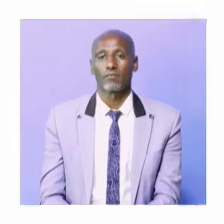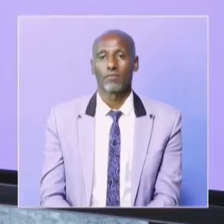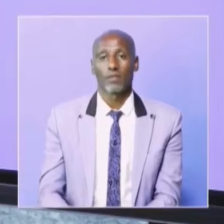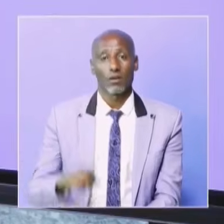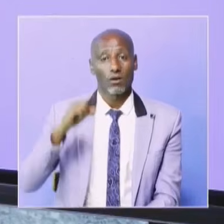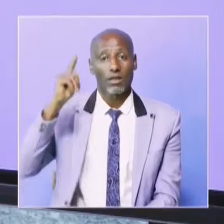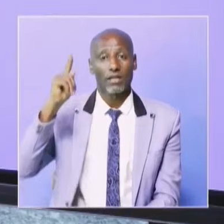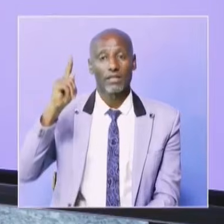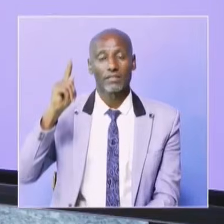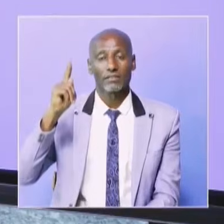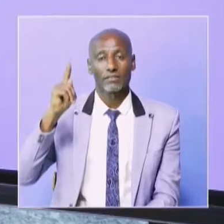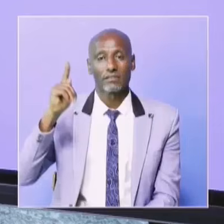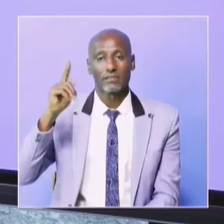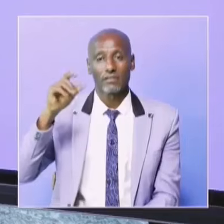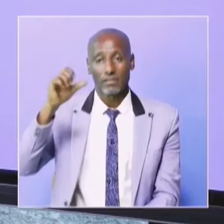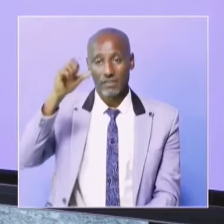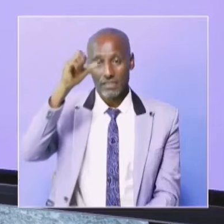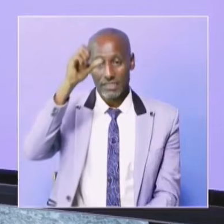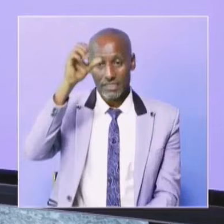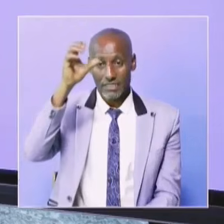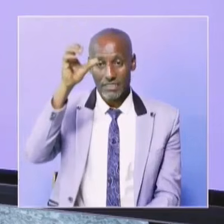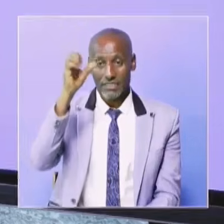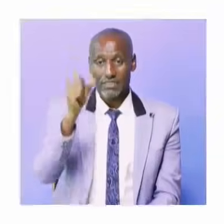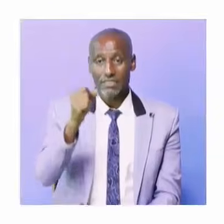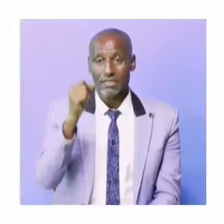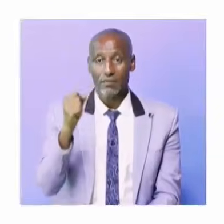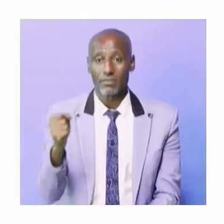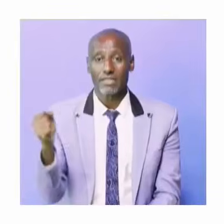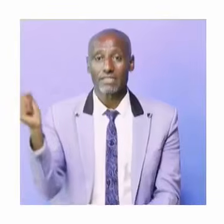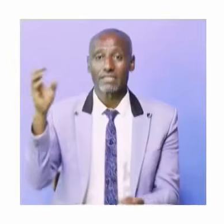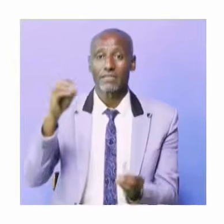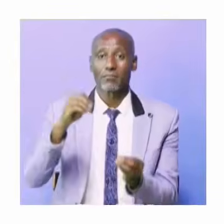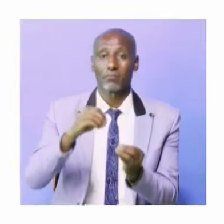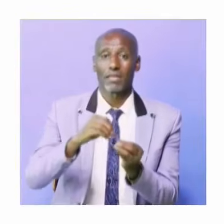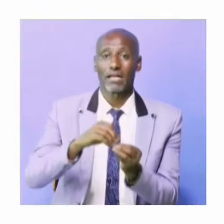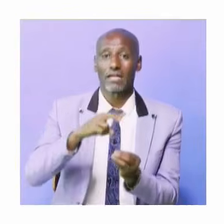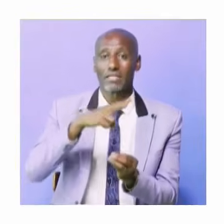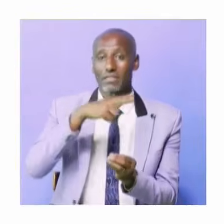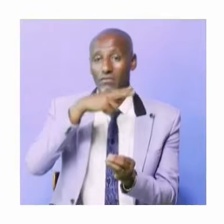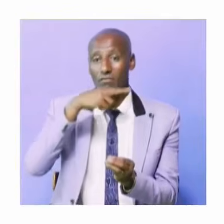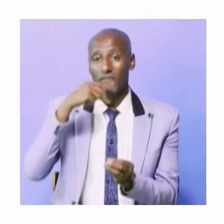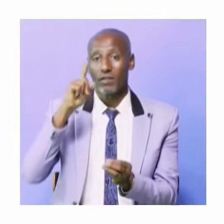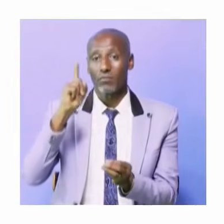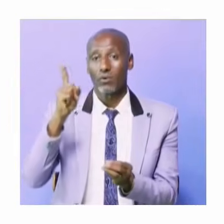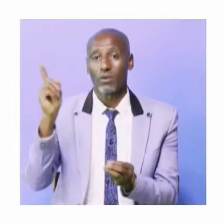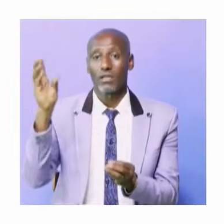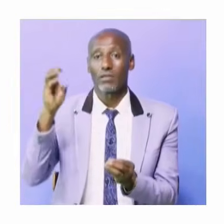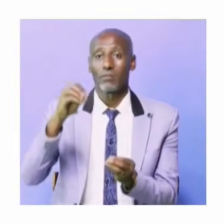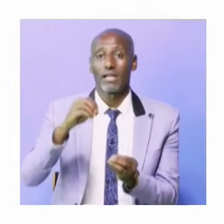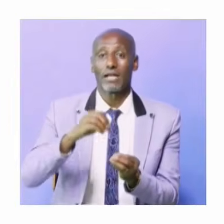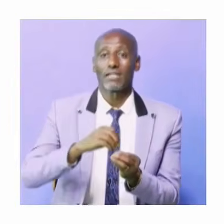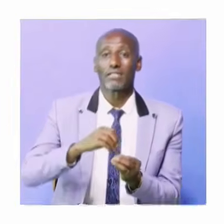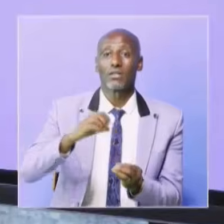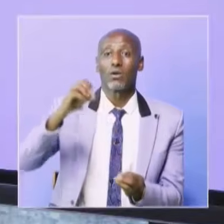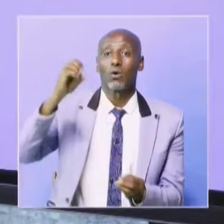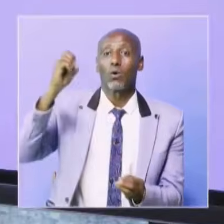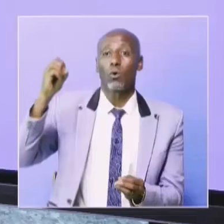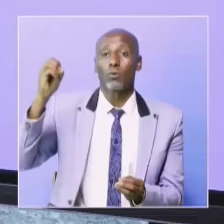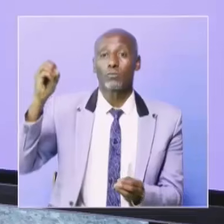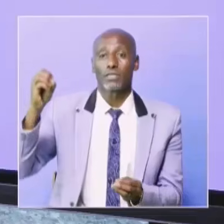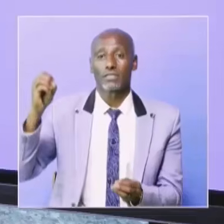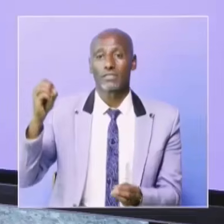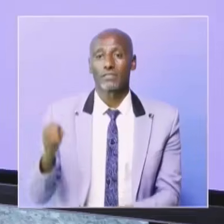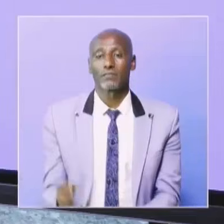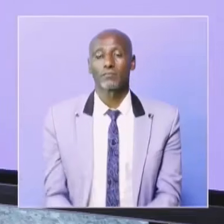Okay? Subject plus verb, which is verb 1, the type of verb, verb 1, plus object or